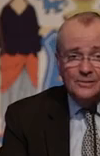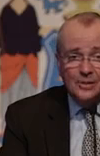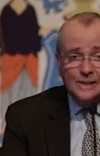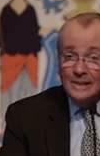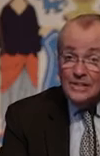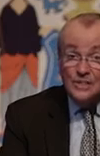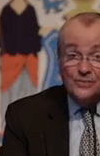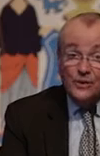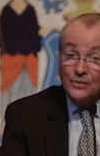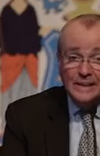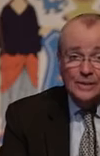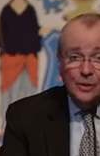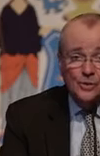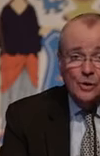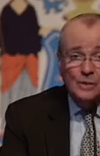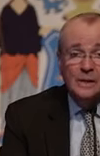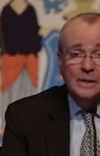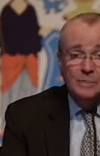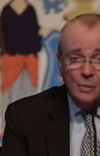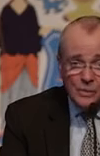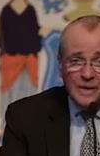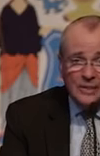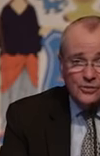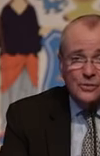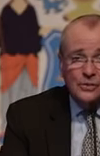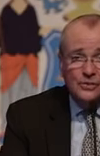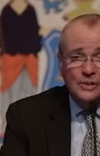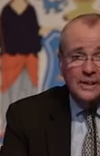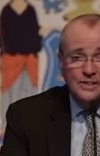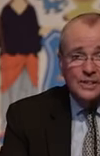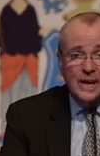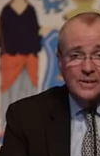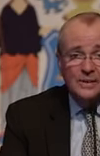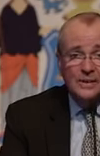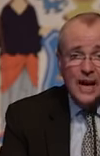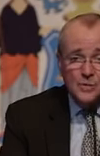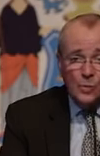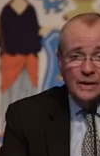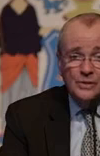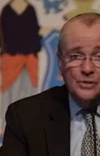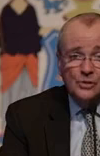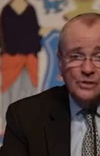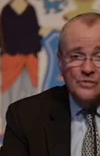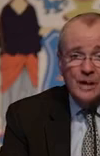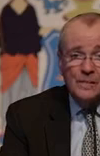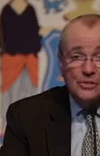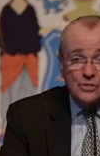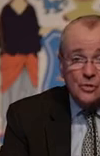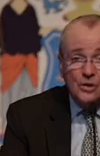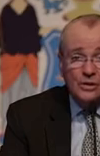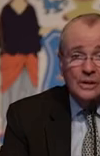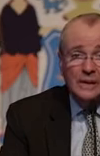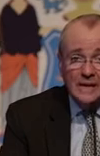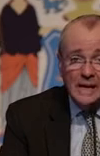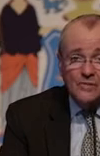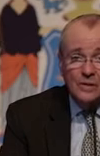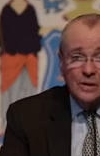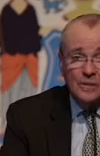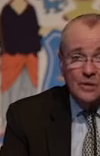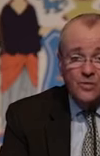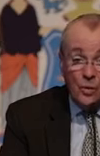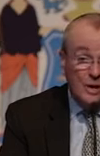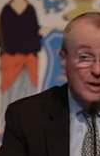not look, at least at first, like the old normal, but we will get through this together as one New Jersey family, stronger than